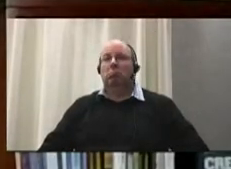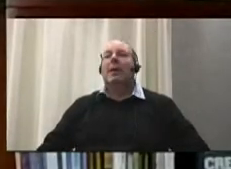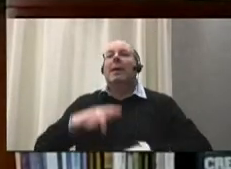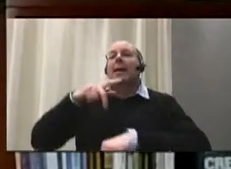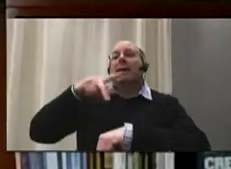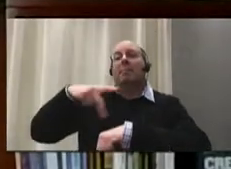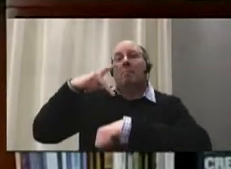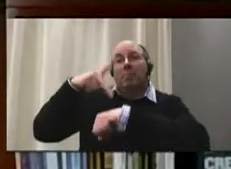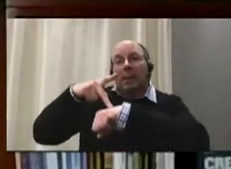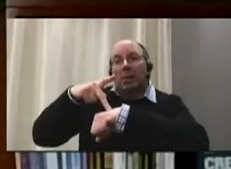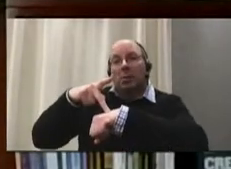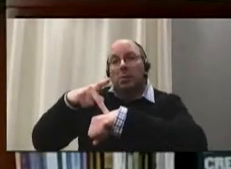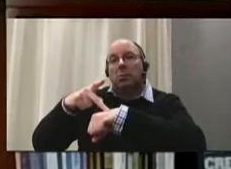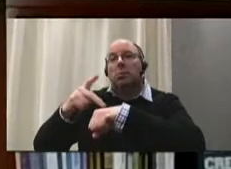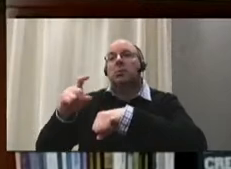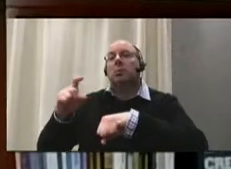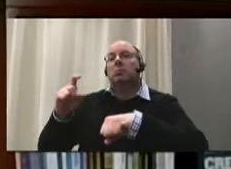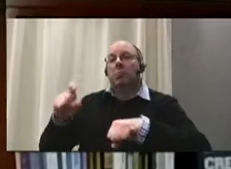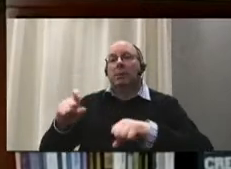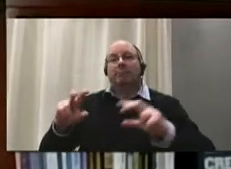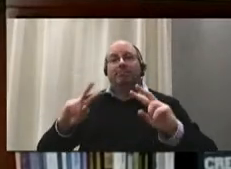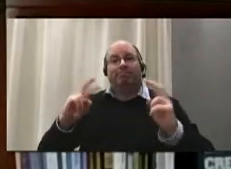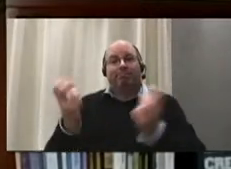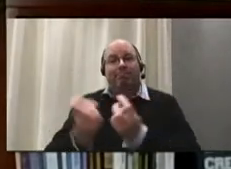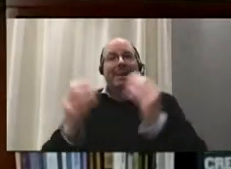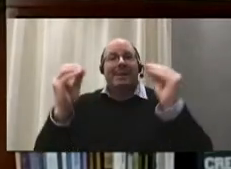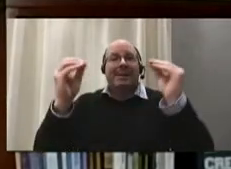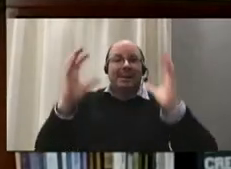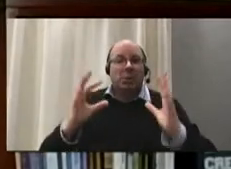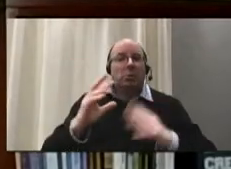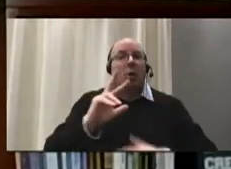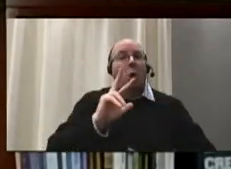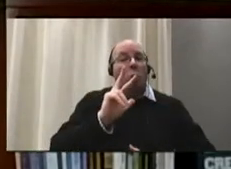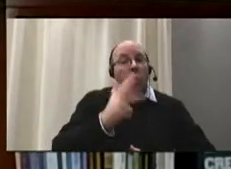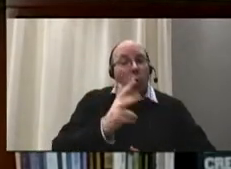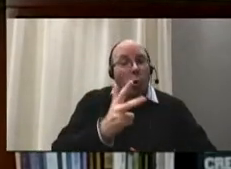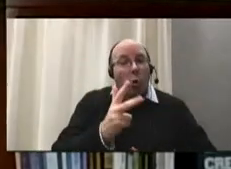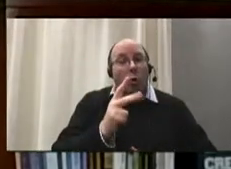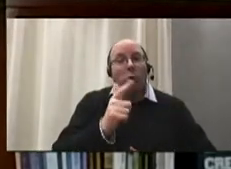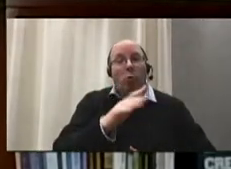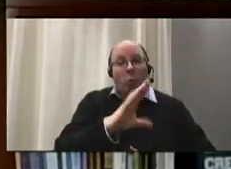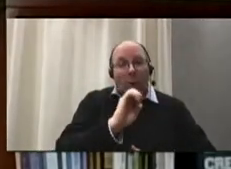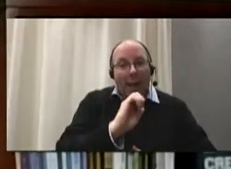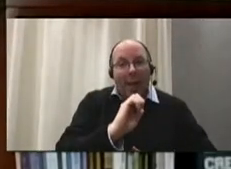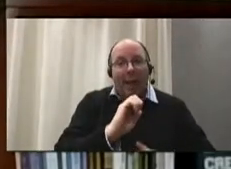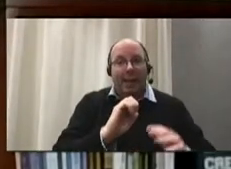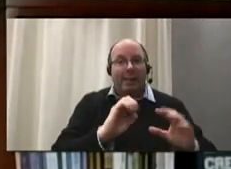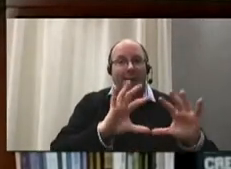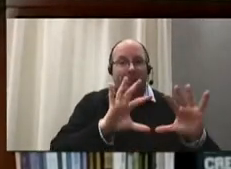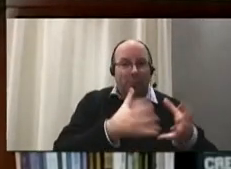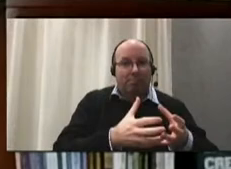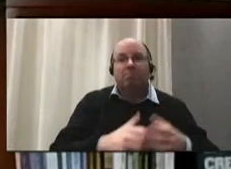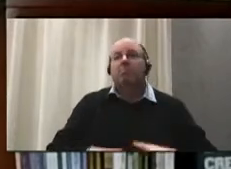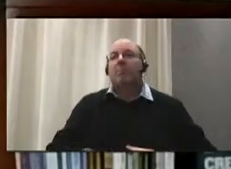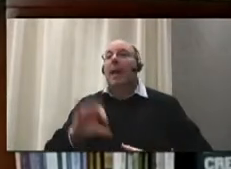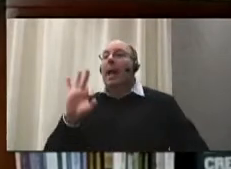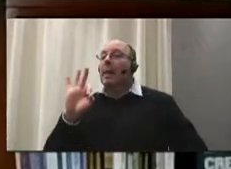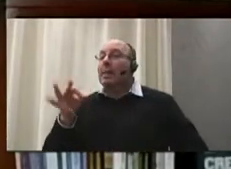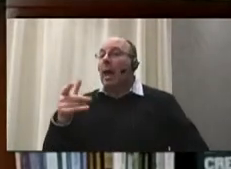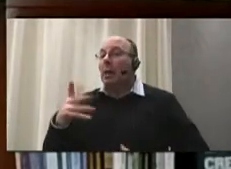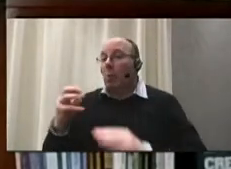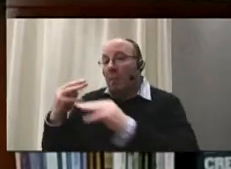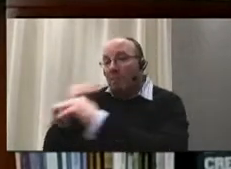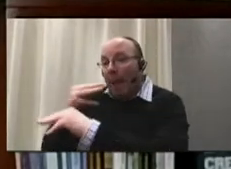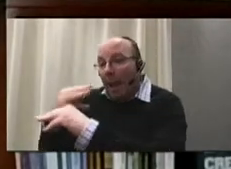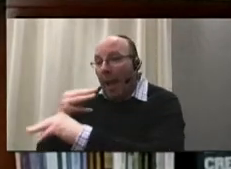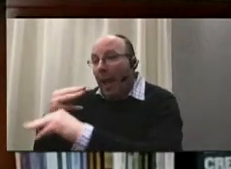studies department, the 9th grade math department, to be able to say who's learning and who is not, because that's when the accountability comes